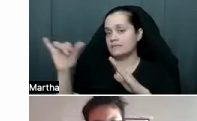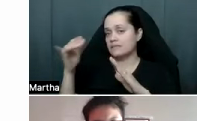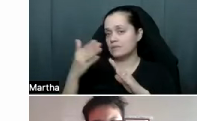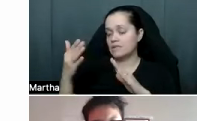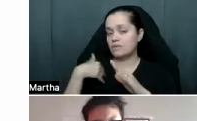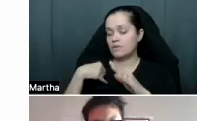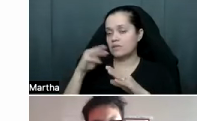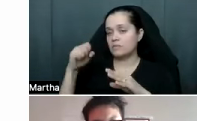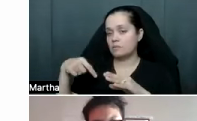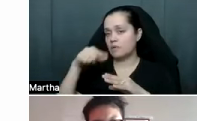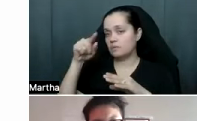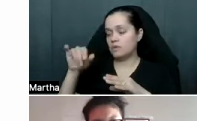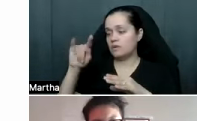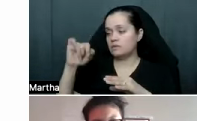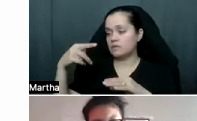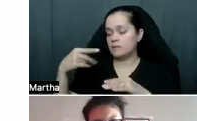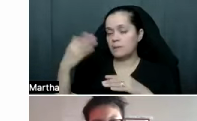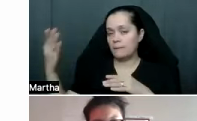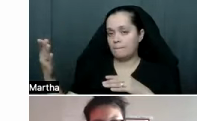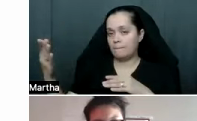map quiz tip there.